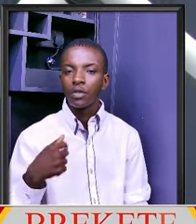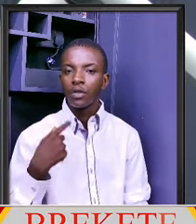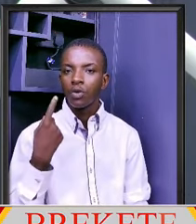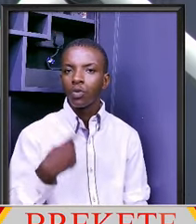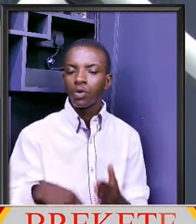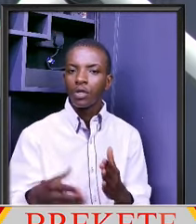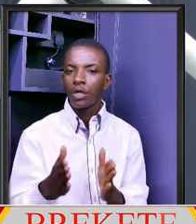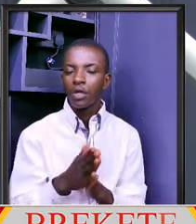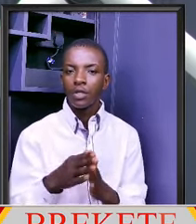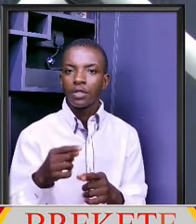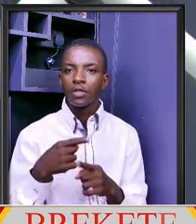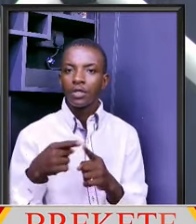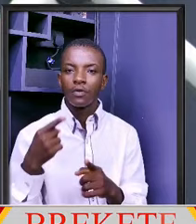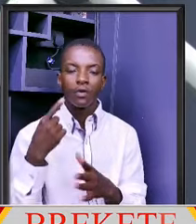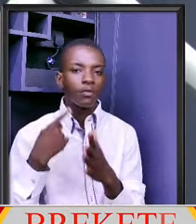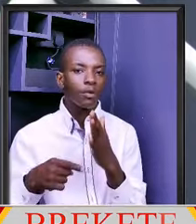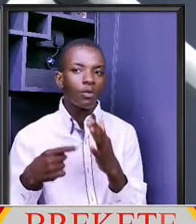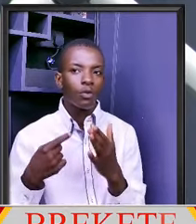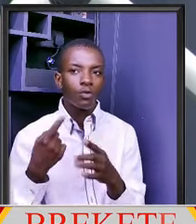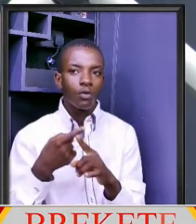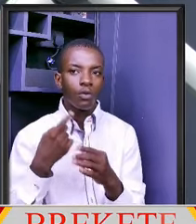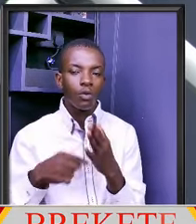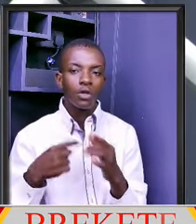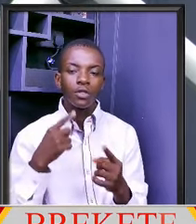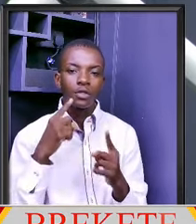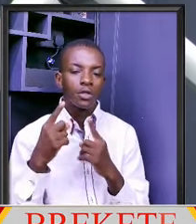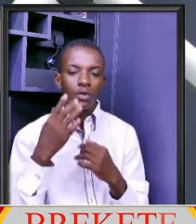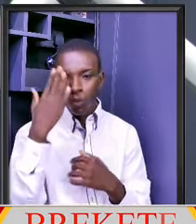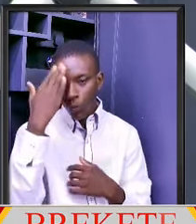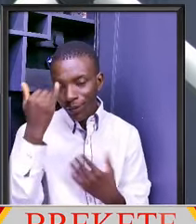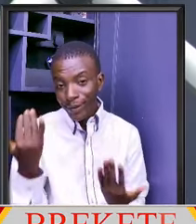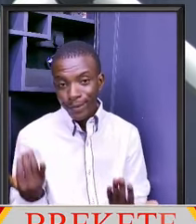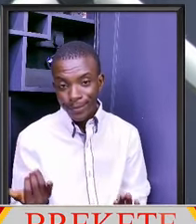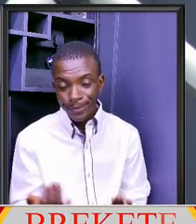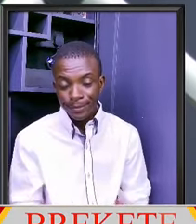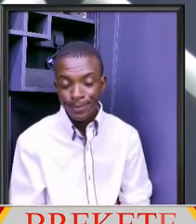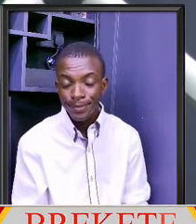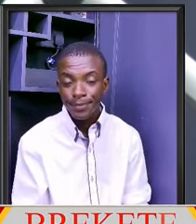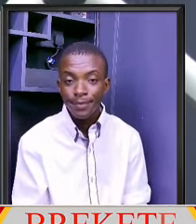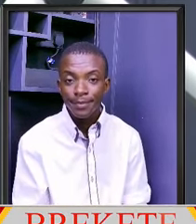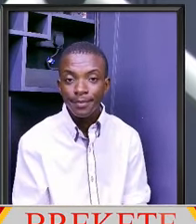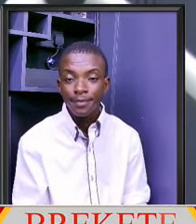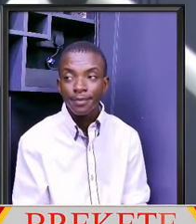waiting they ask him is different from what he say. Why now?